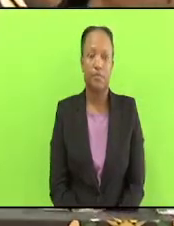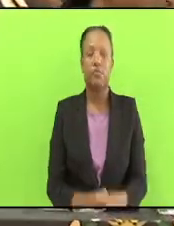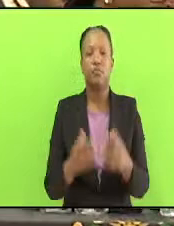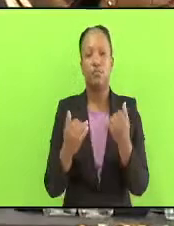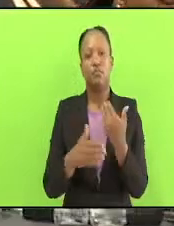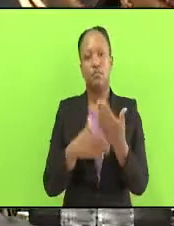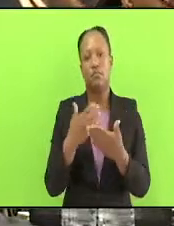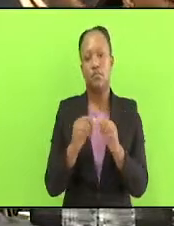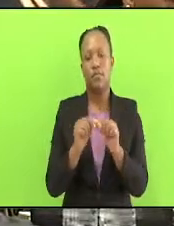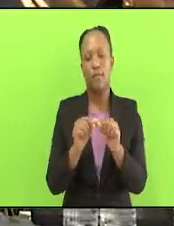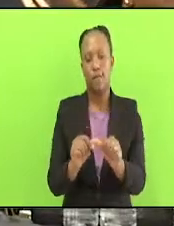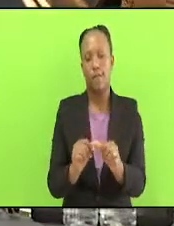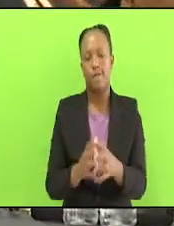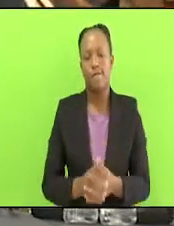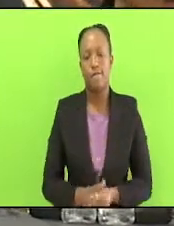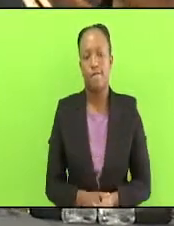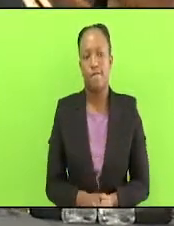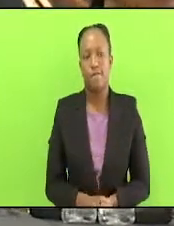Re ka tswelela.